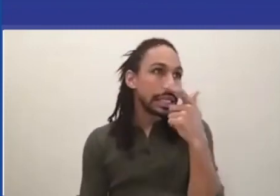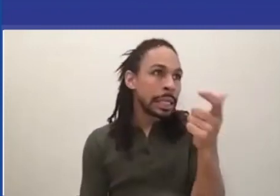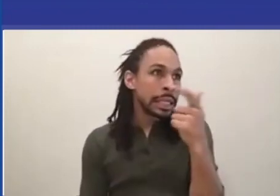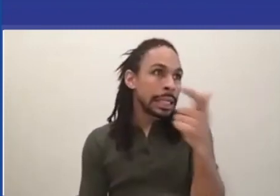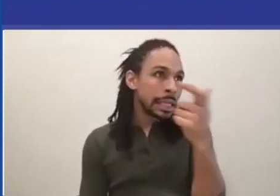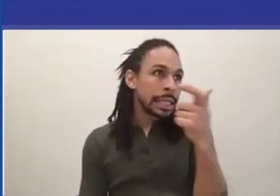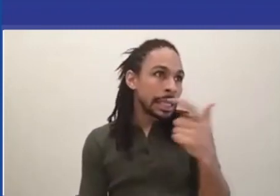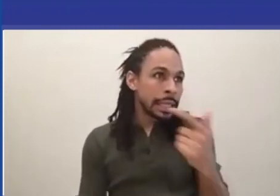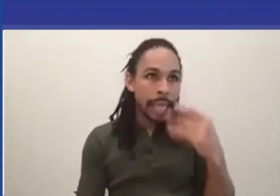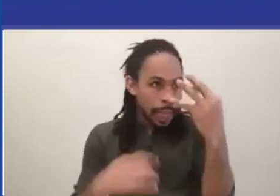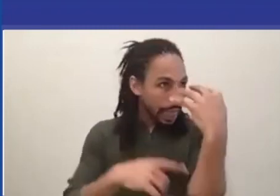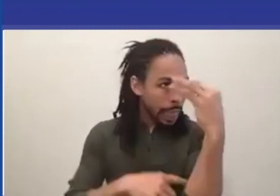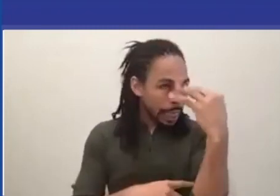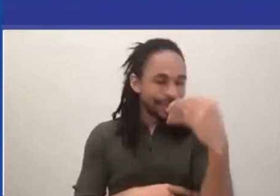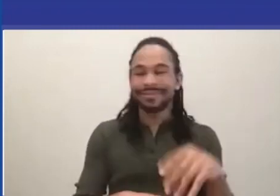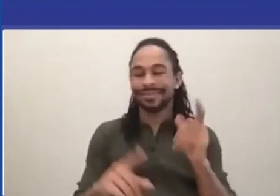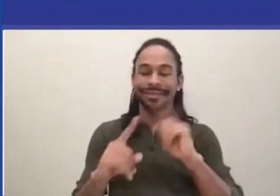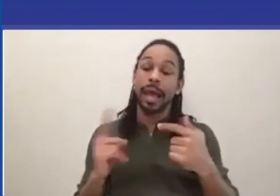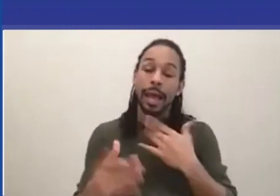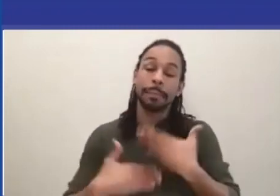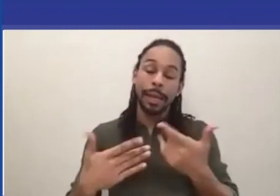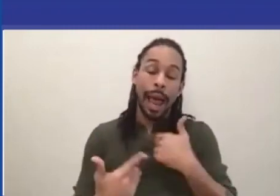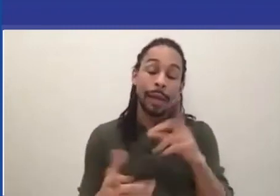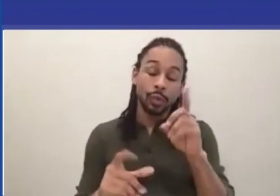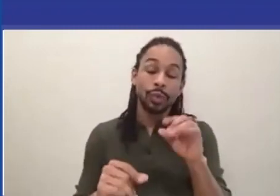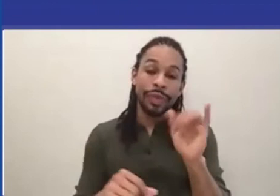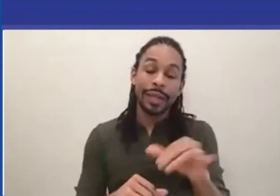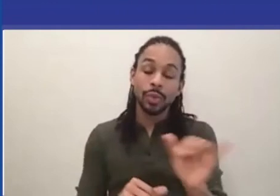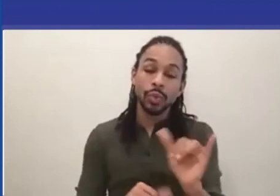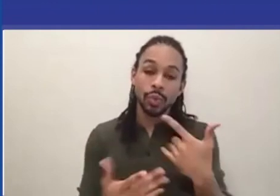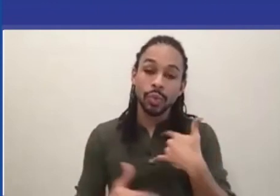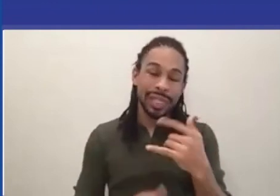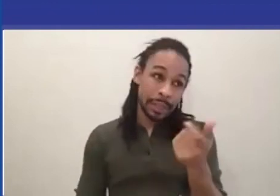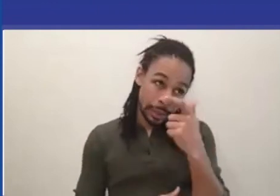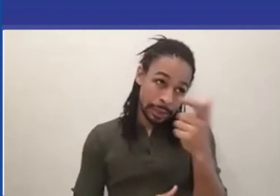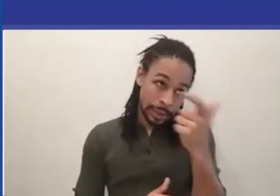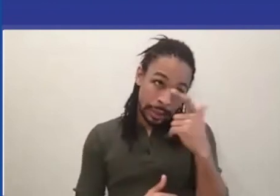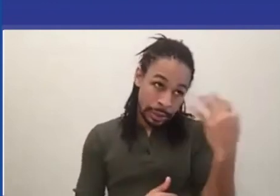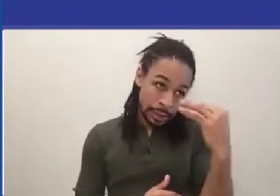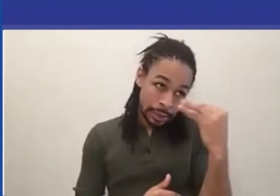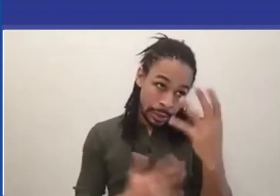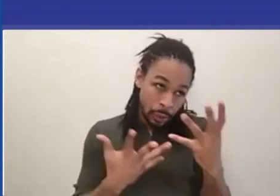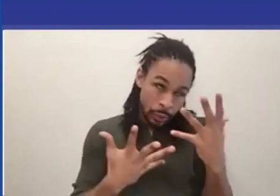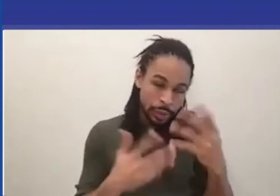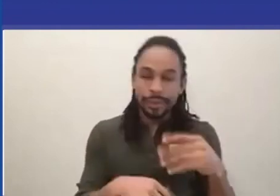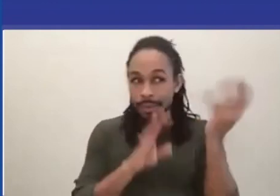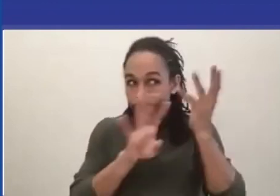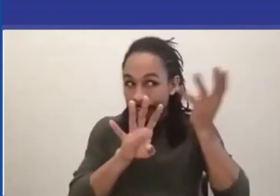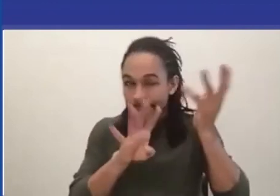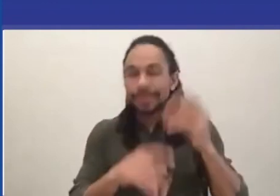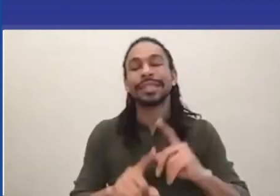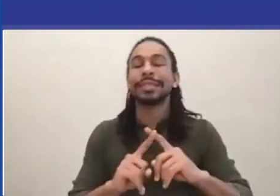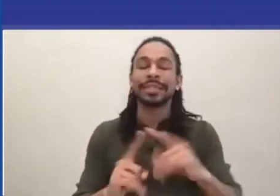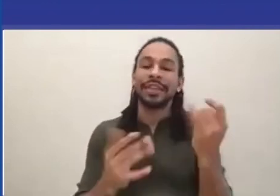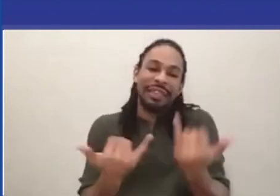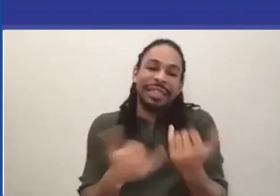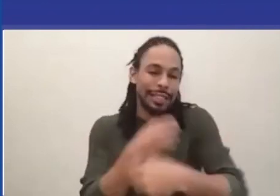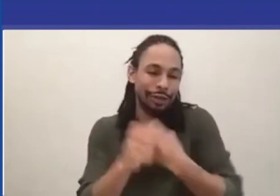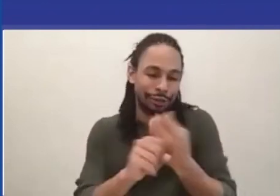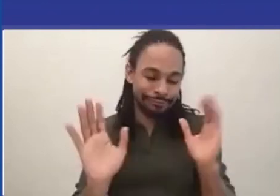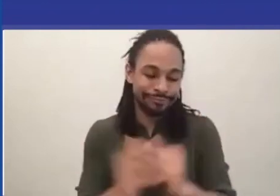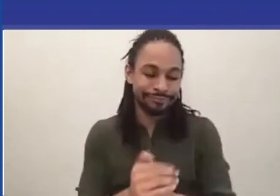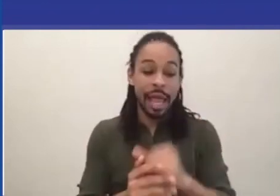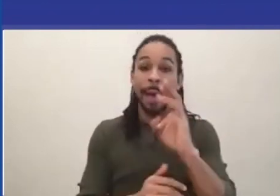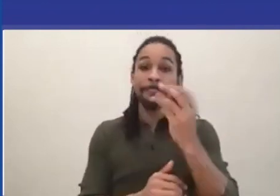binge watching all kinds of movies this and TV shows this year. Michael, anything on the other side of this that you